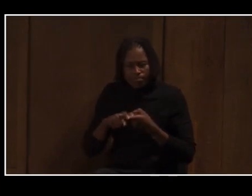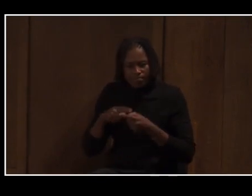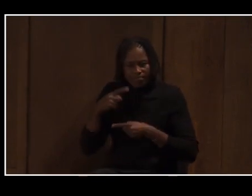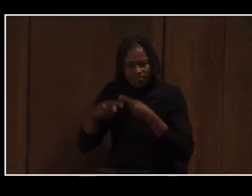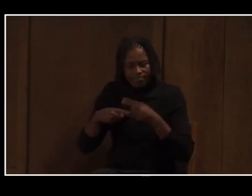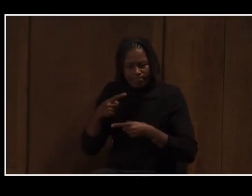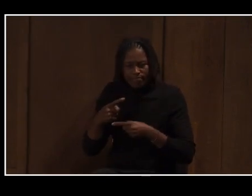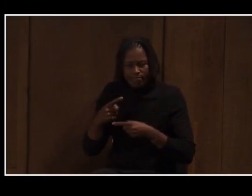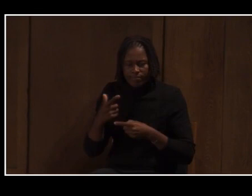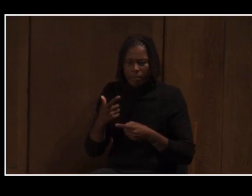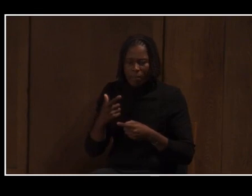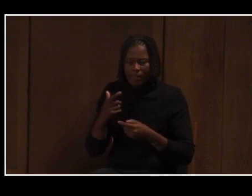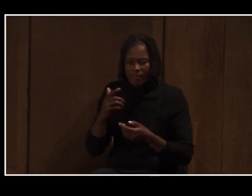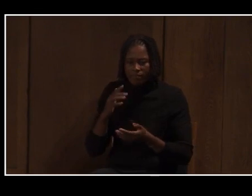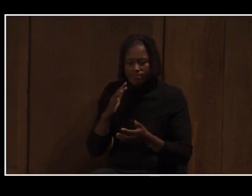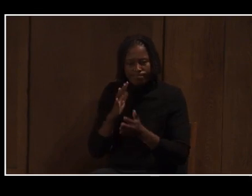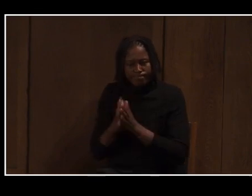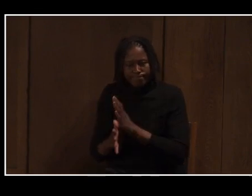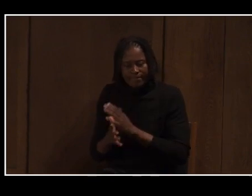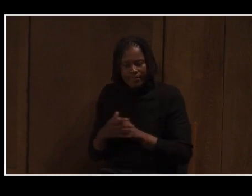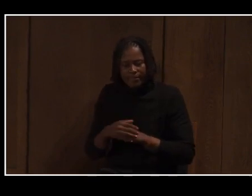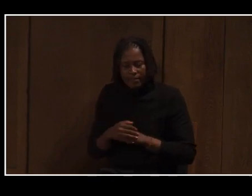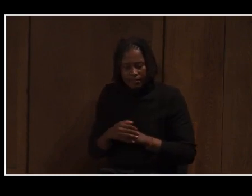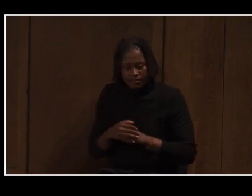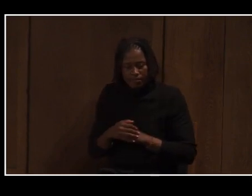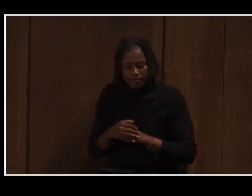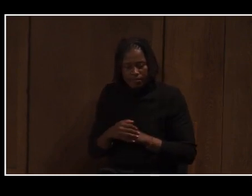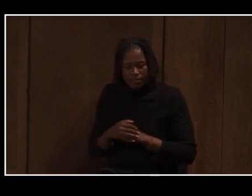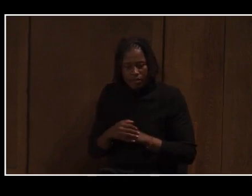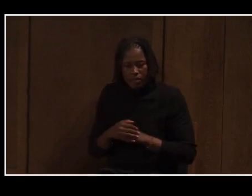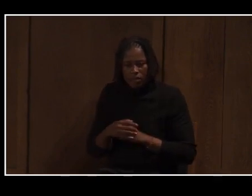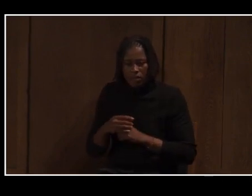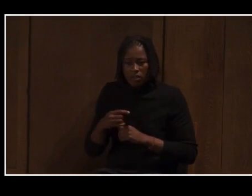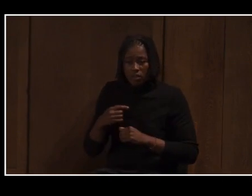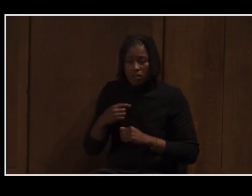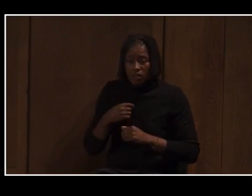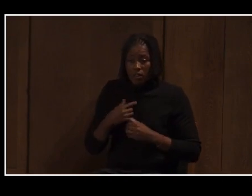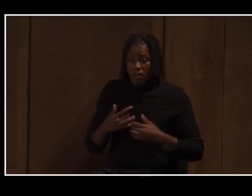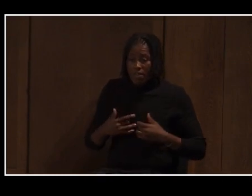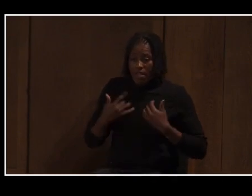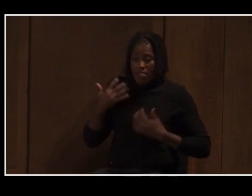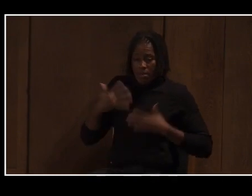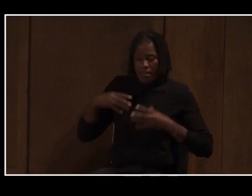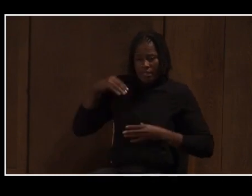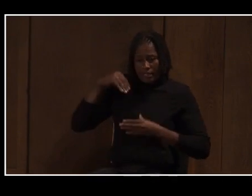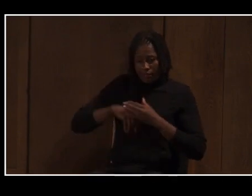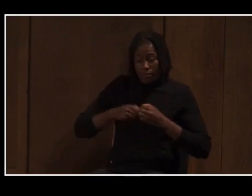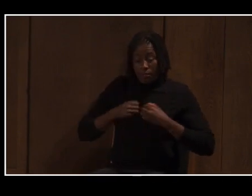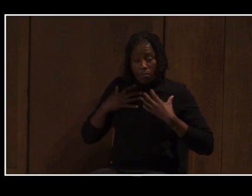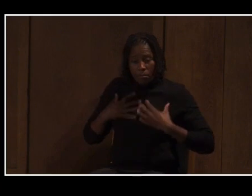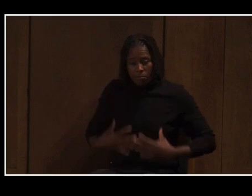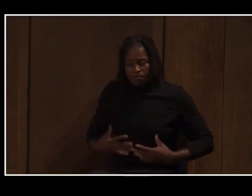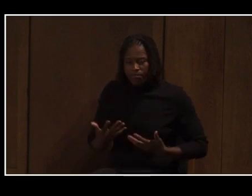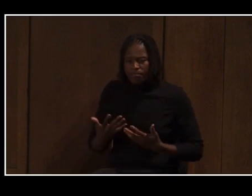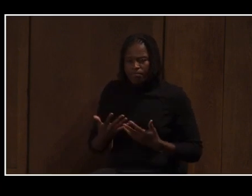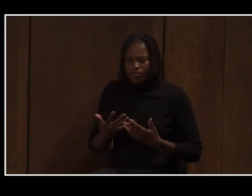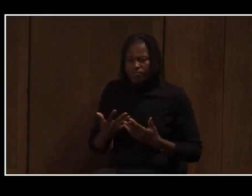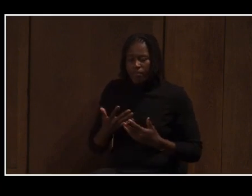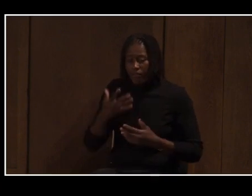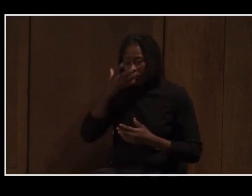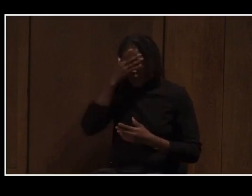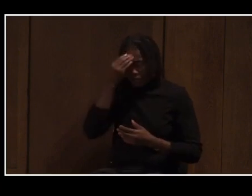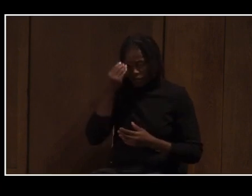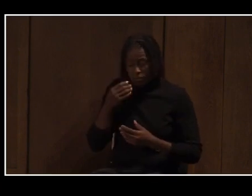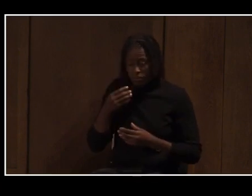inscriptions of colonization on, in, and through my body. I carry the amnesia with me always, like a